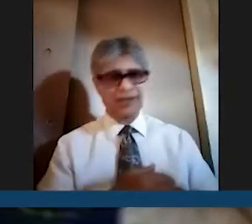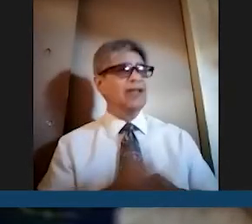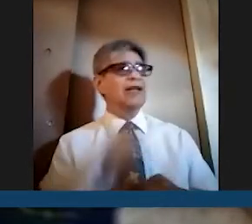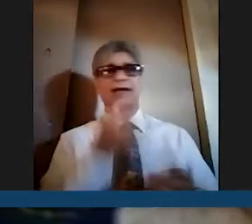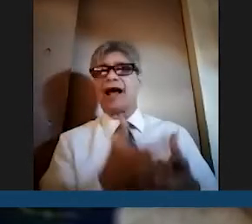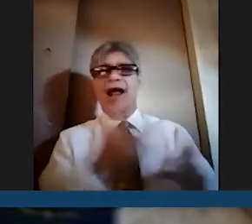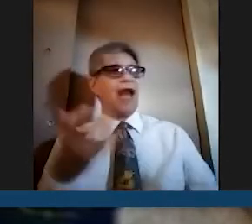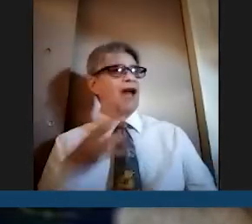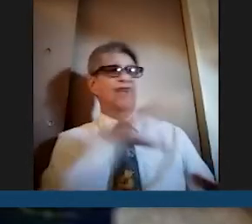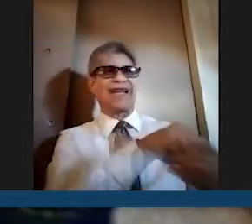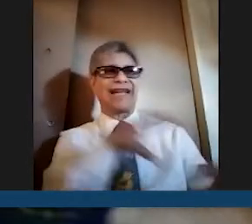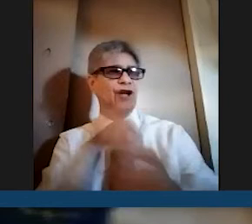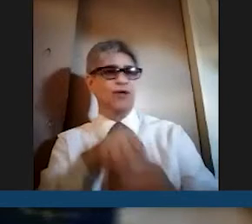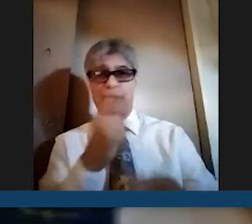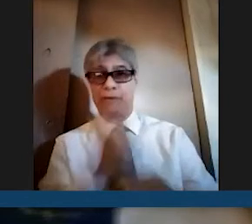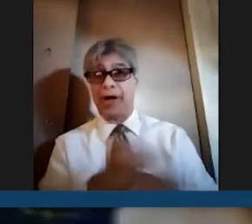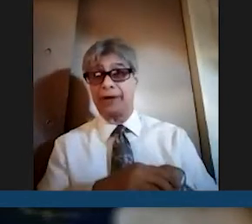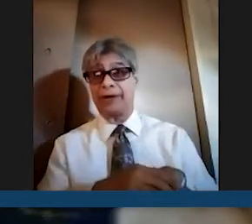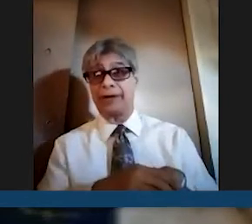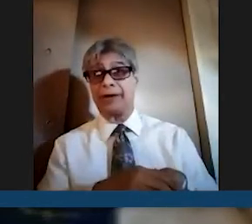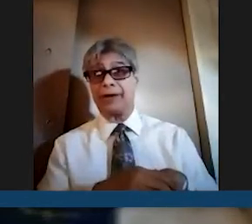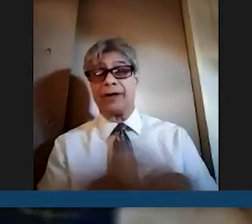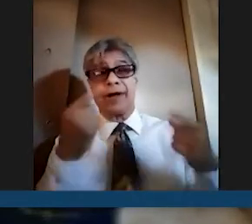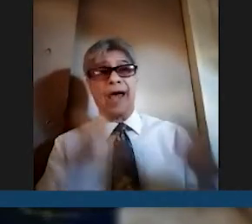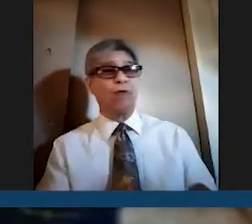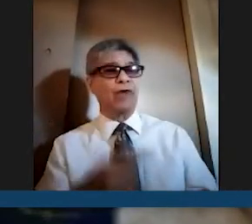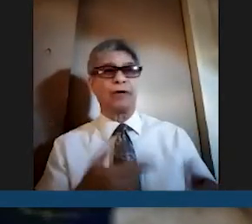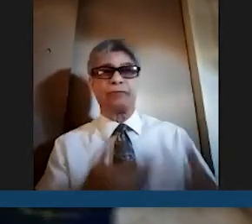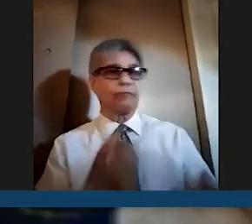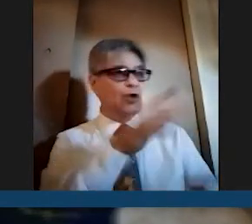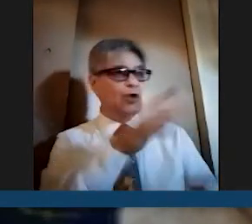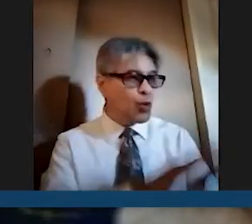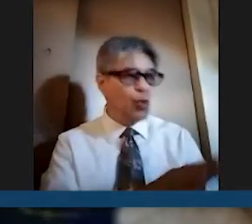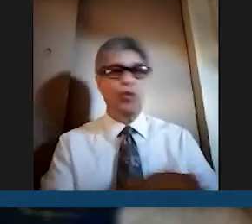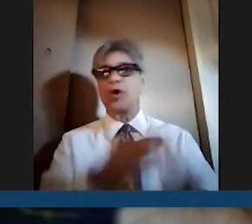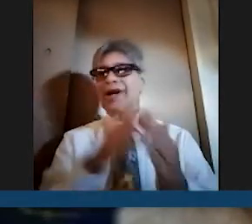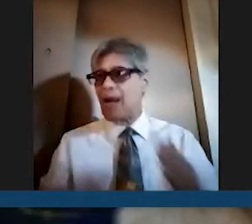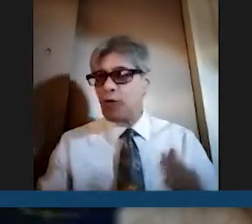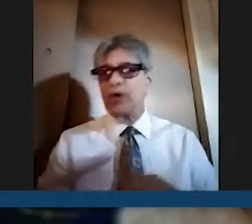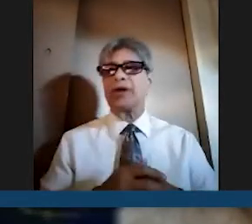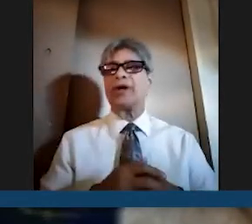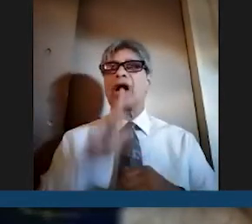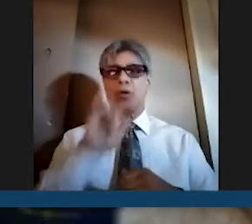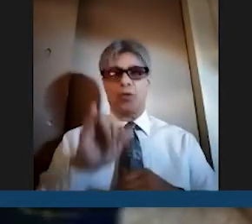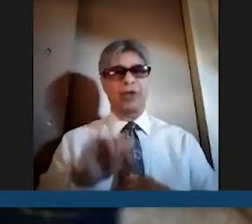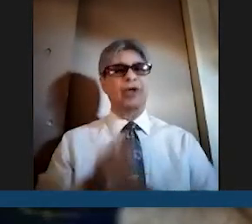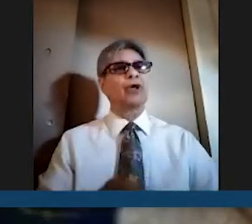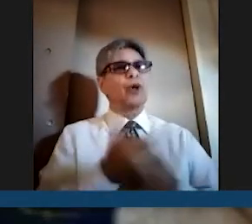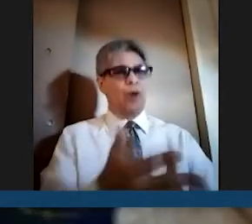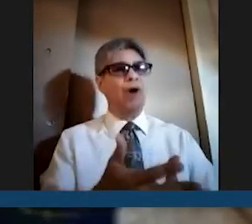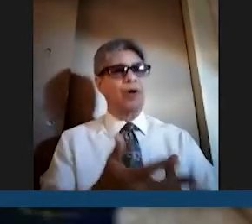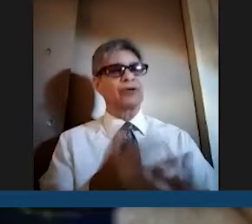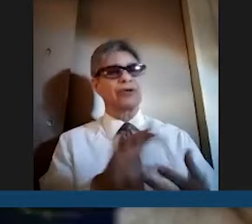engagement, right? That happened like whether at school or in the neighborhoods. And so it really created that